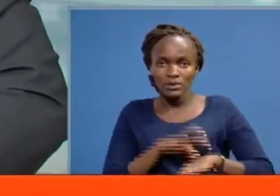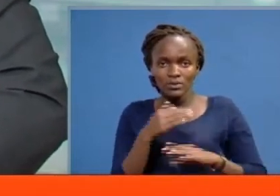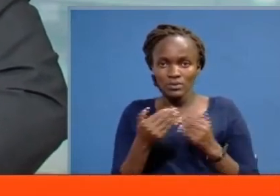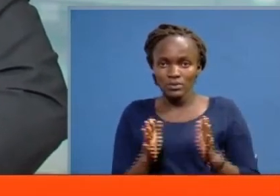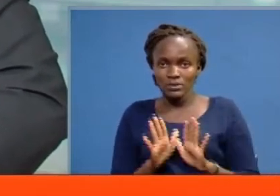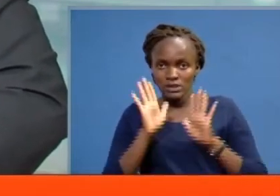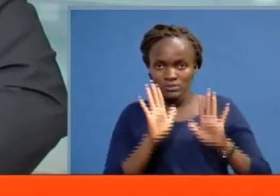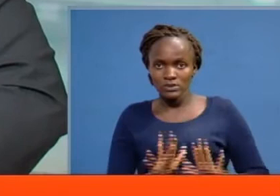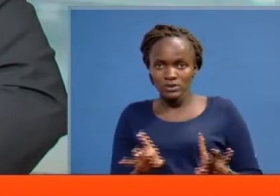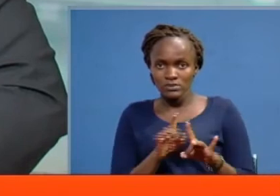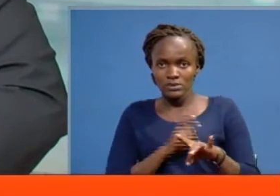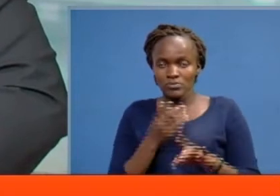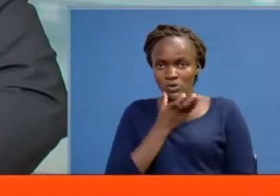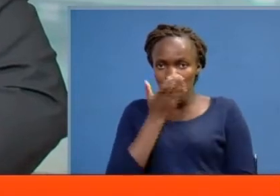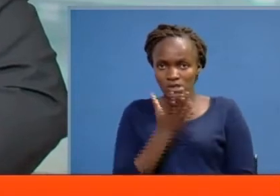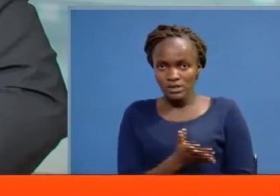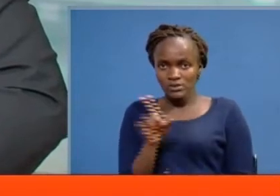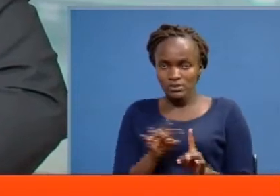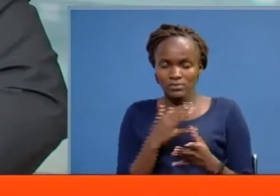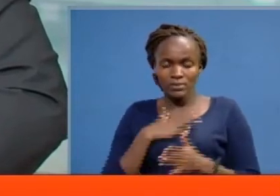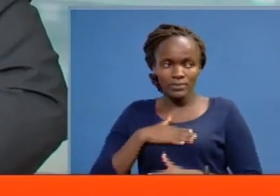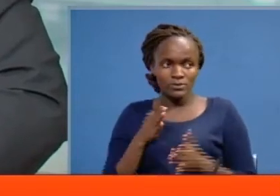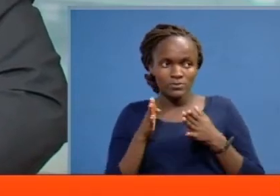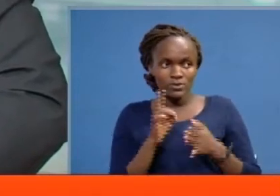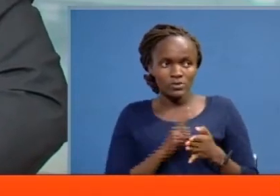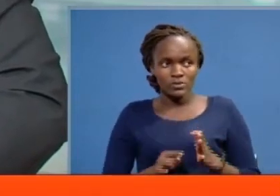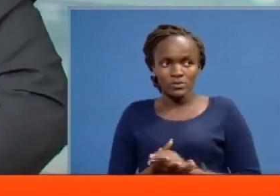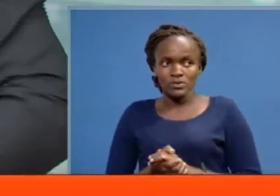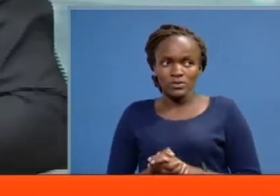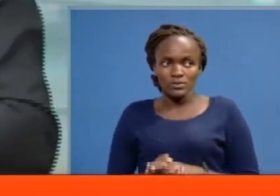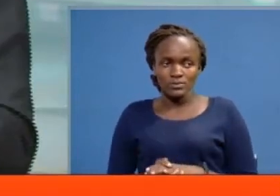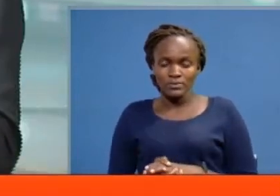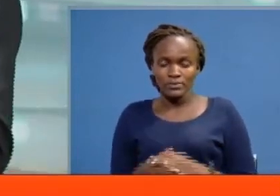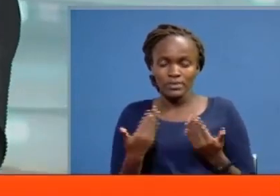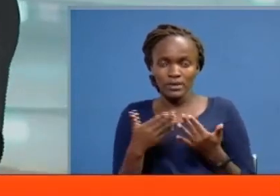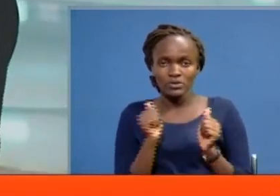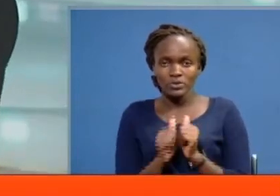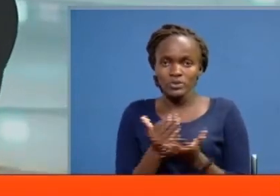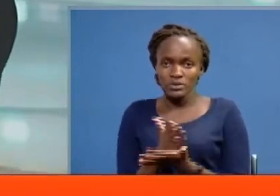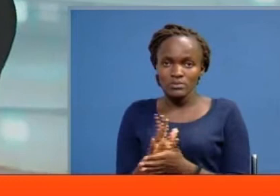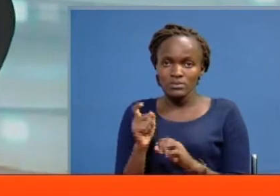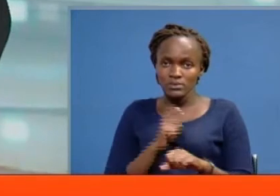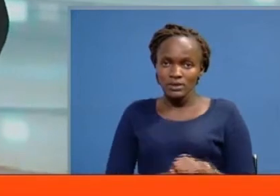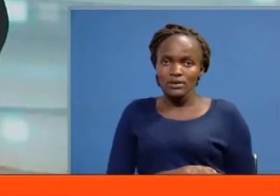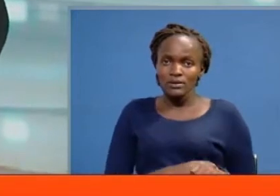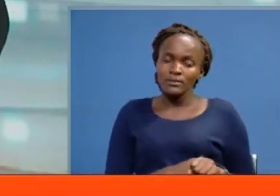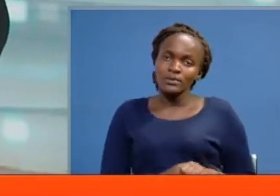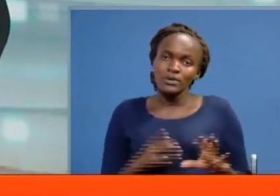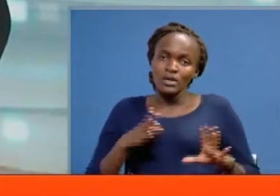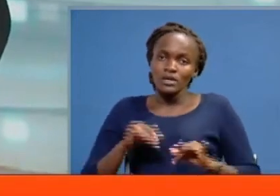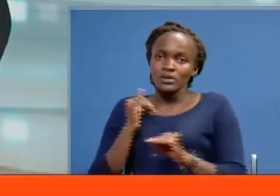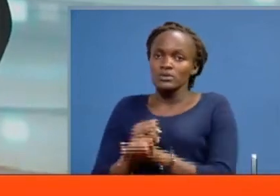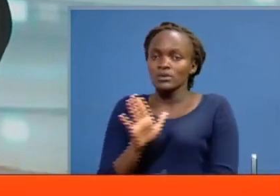also, when you, as you answer that, kindly also address the fact that sometimes when we get to the